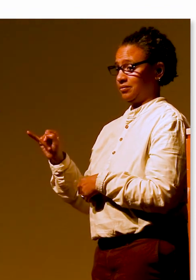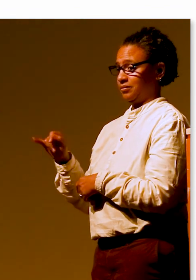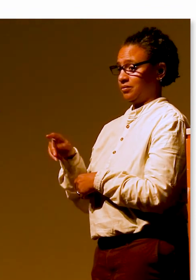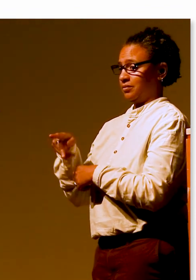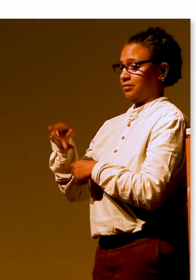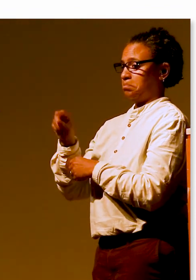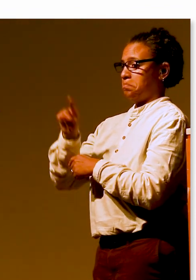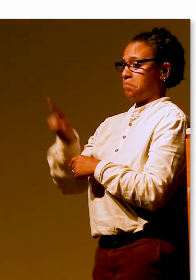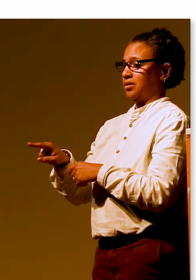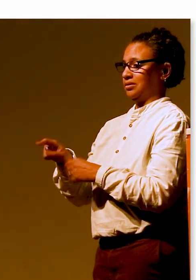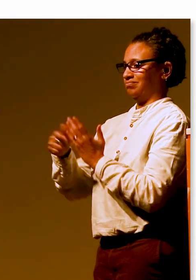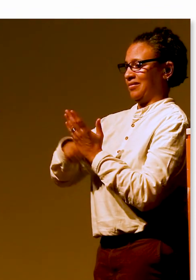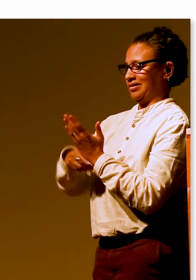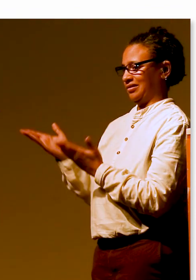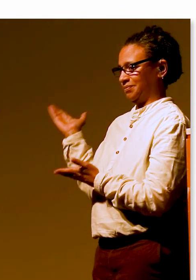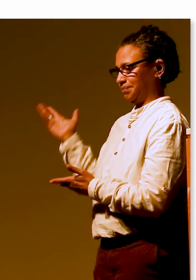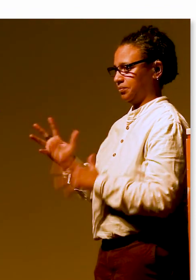Thank you.